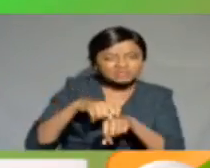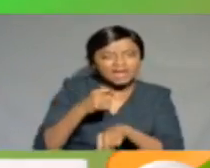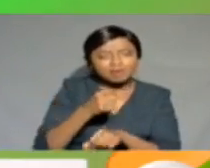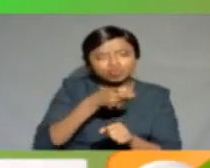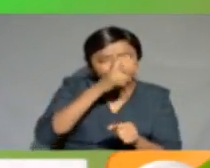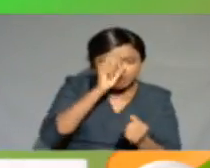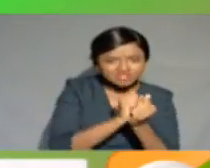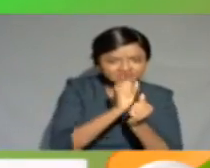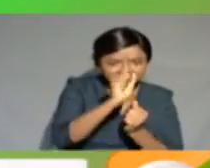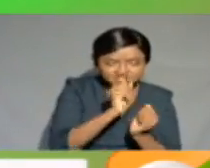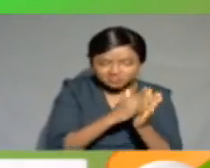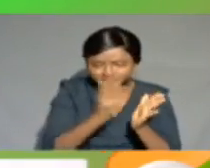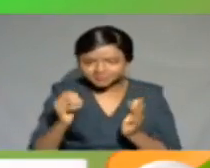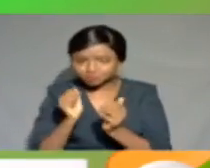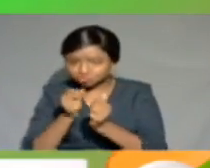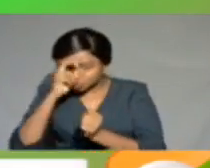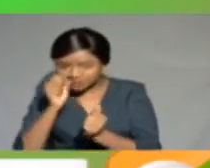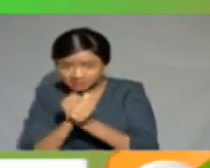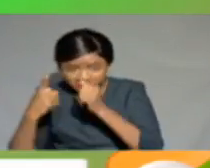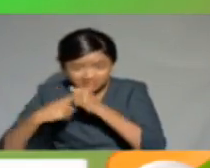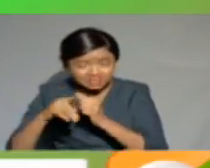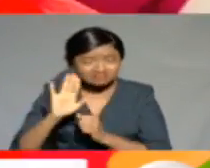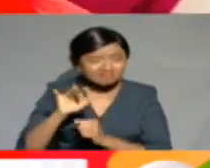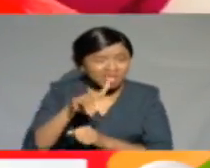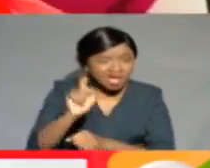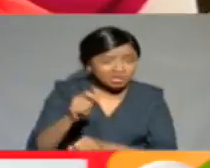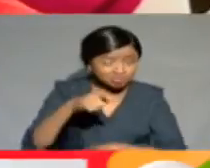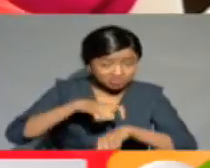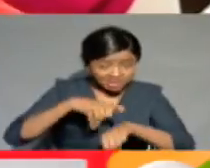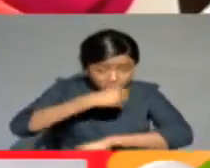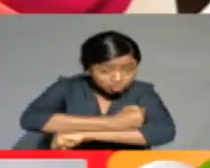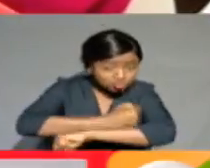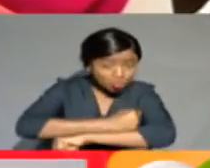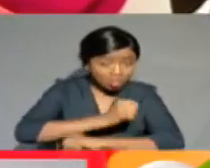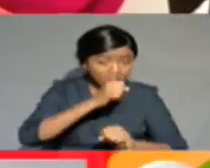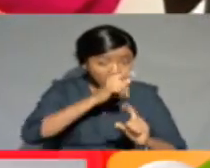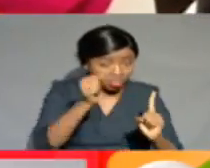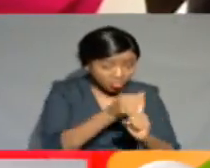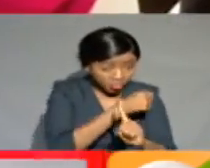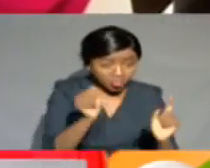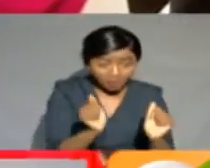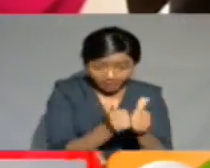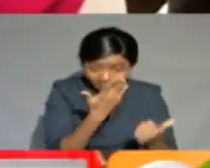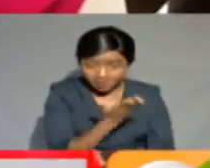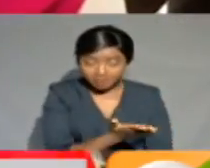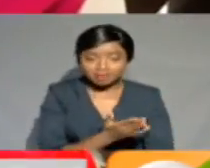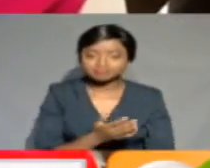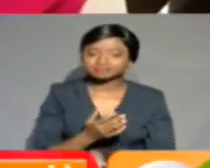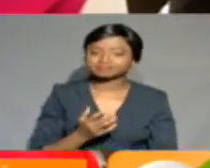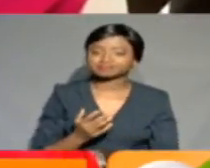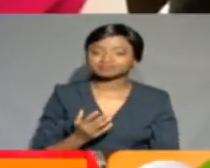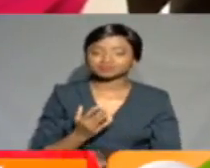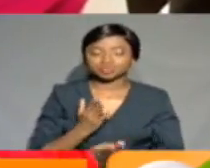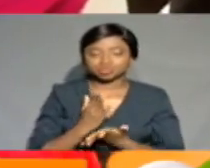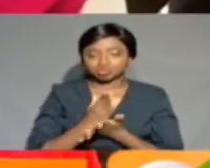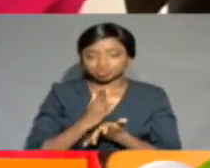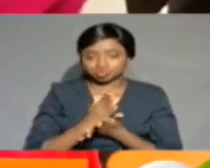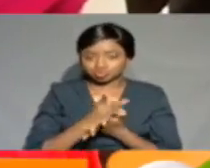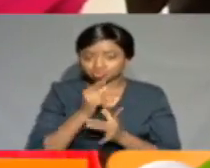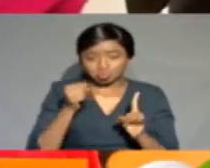there, was there bullying in that school? Well, bullying is retrospective,